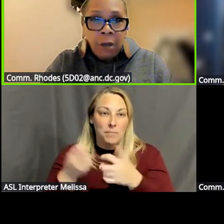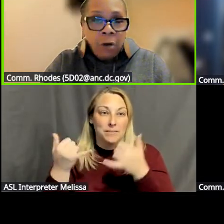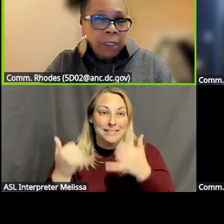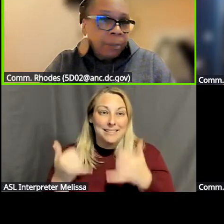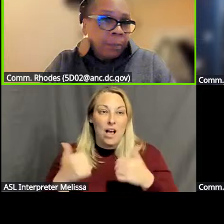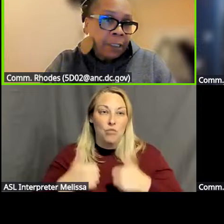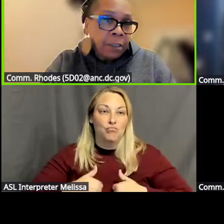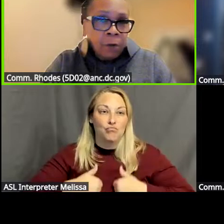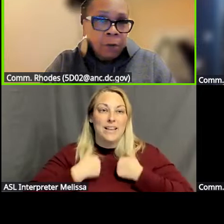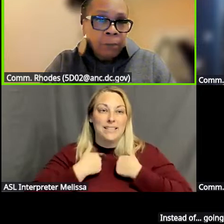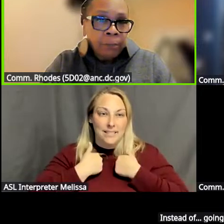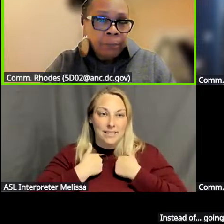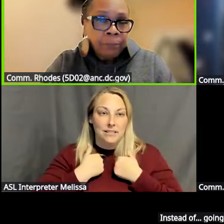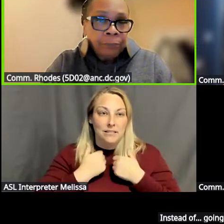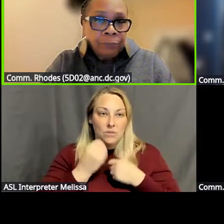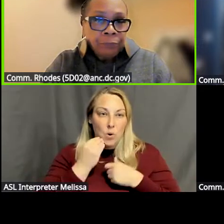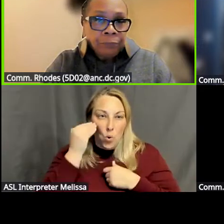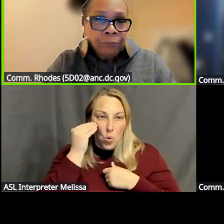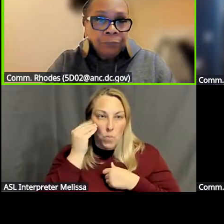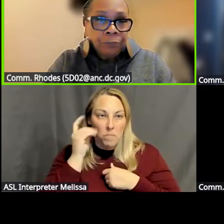that call that place home.